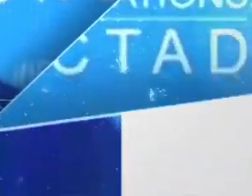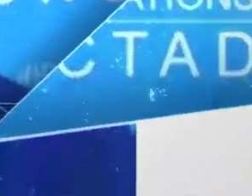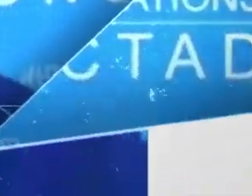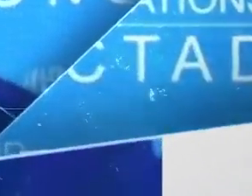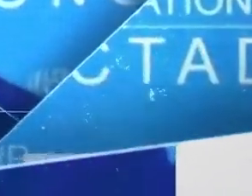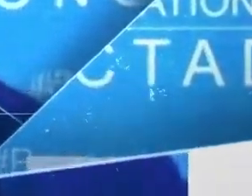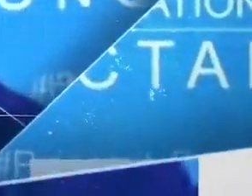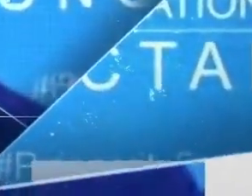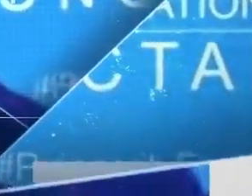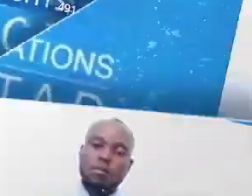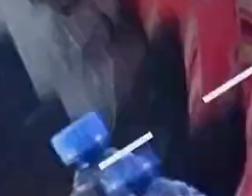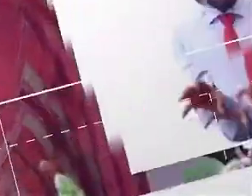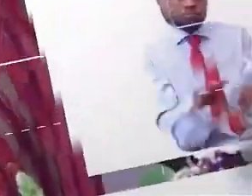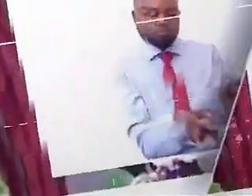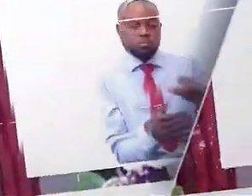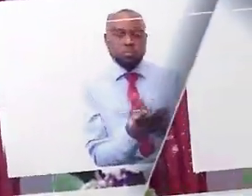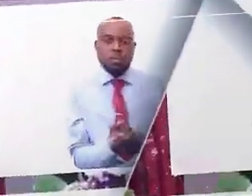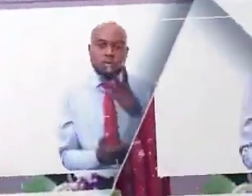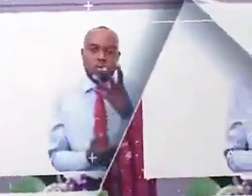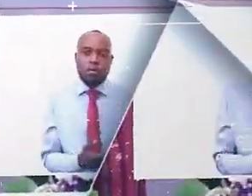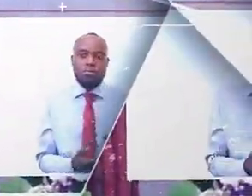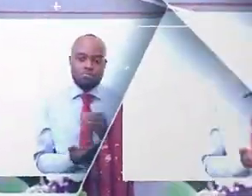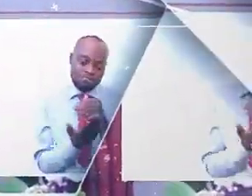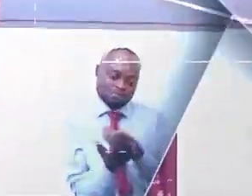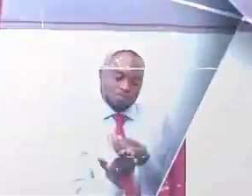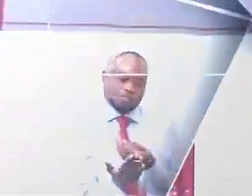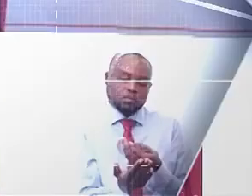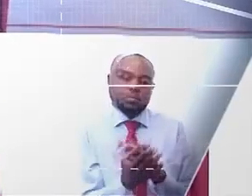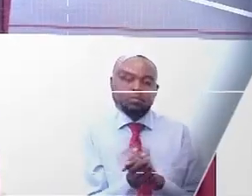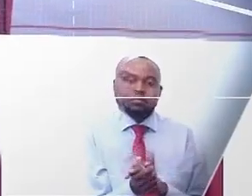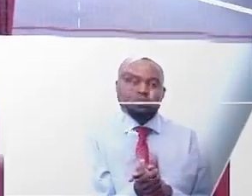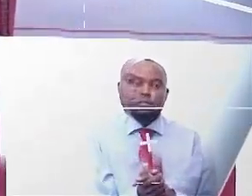call for policies and practices that put people first.